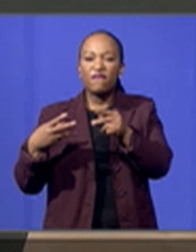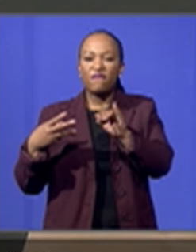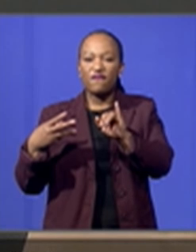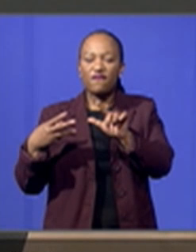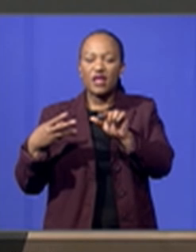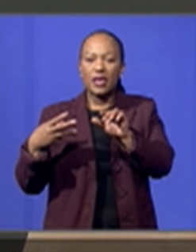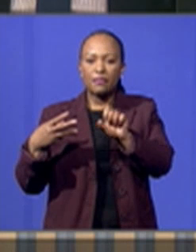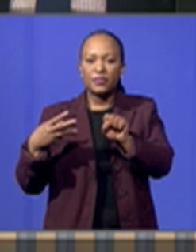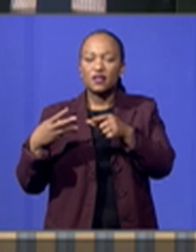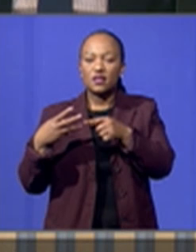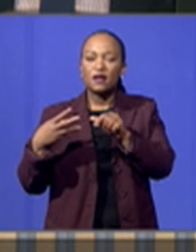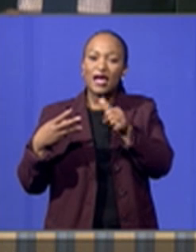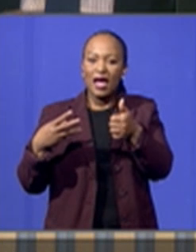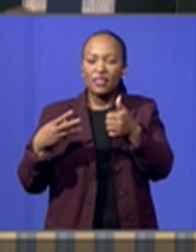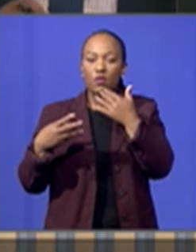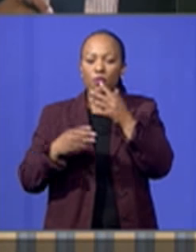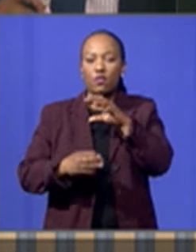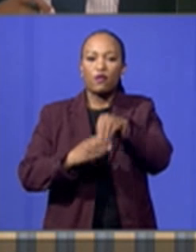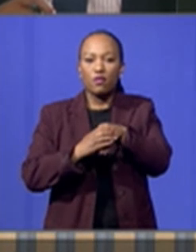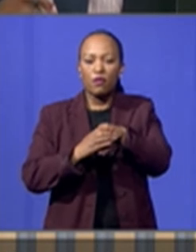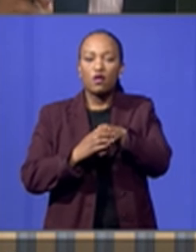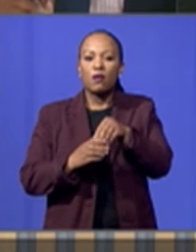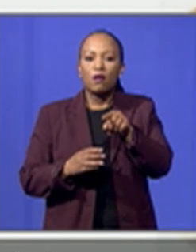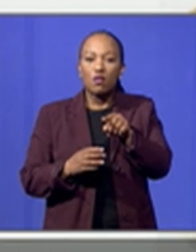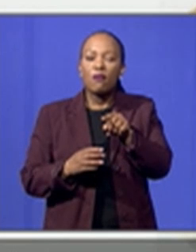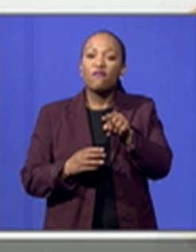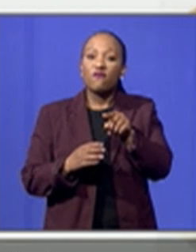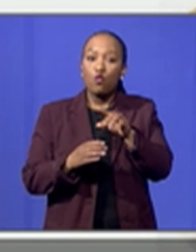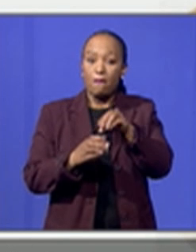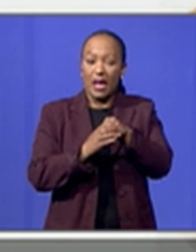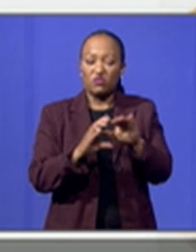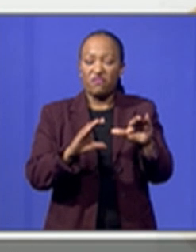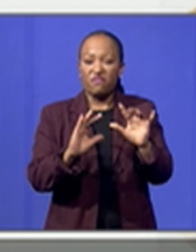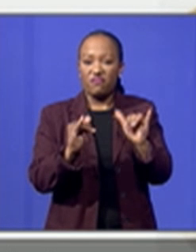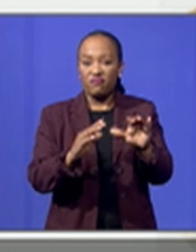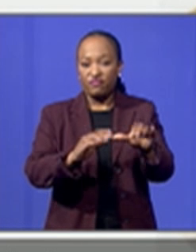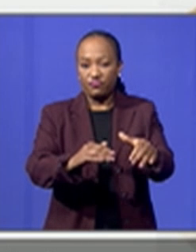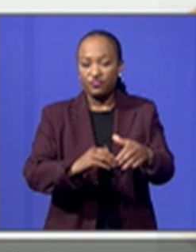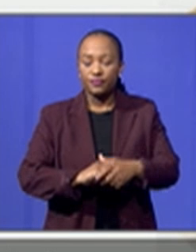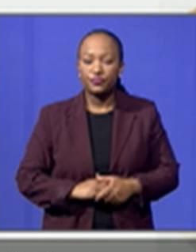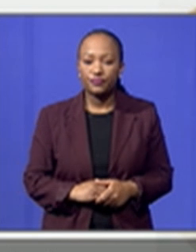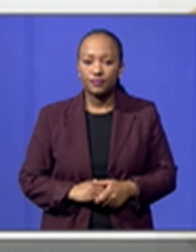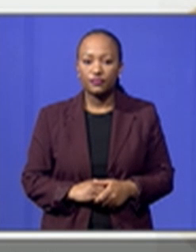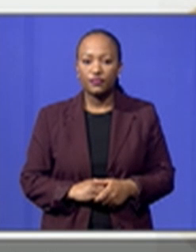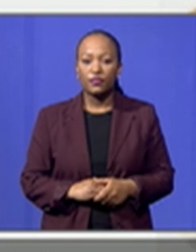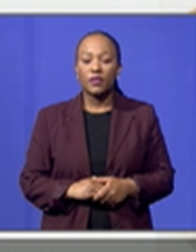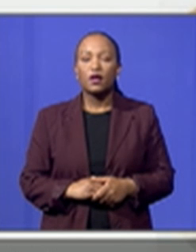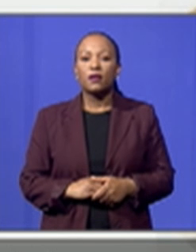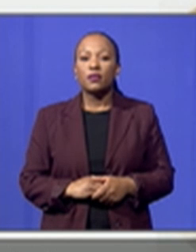leng yo mongwe wa bakaedi ba setlamo sa Carly Links. Essentially, what we see is that when Carly Links gets